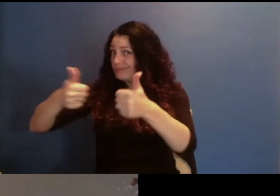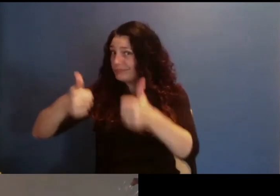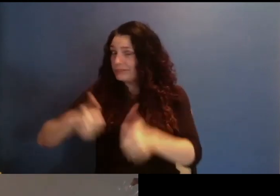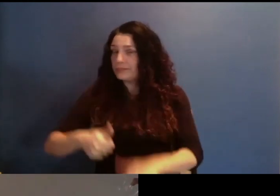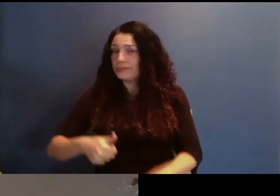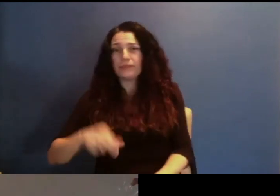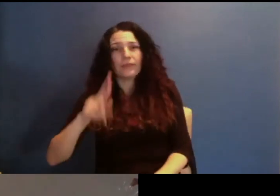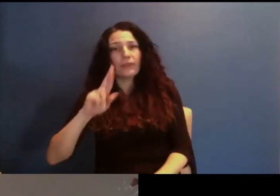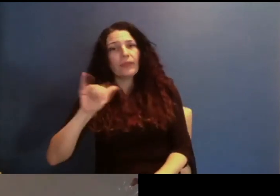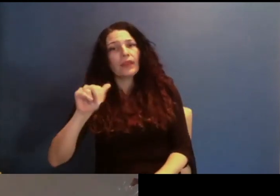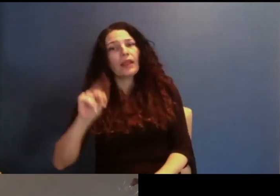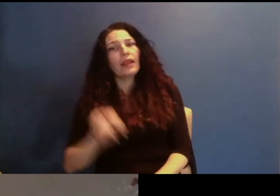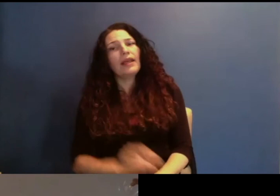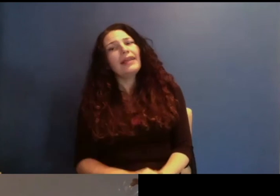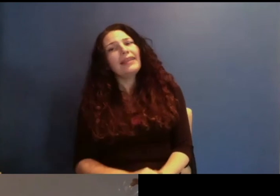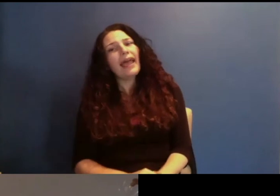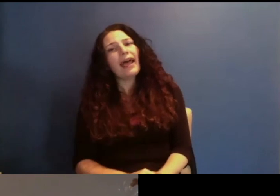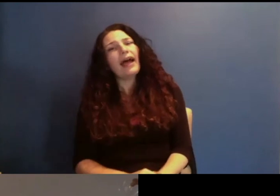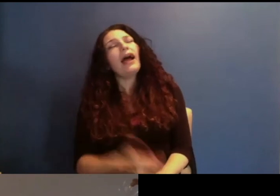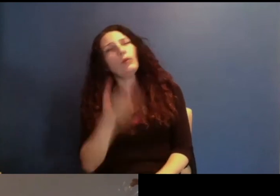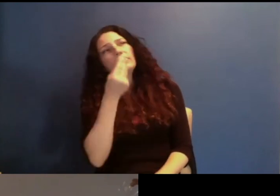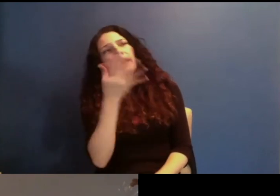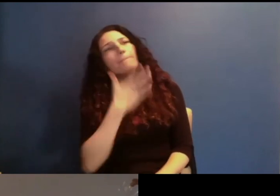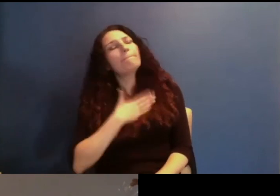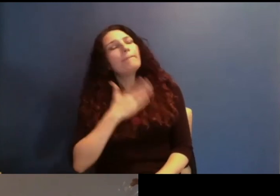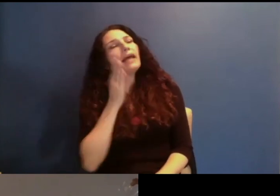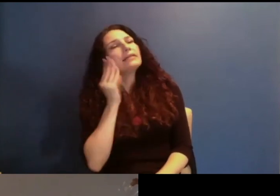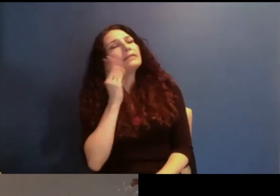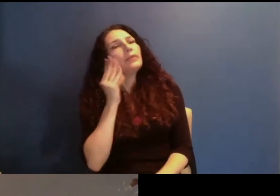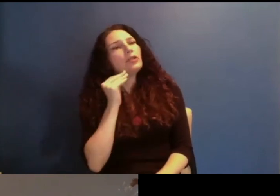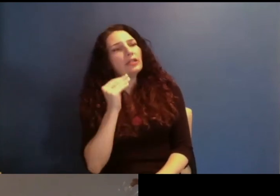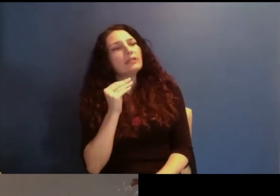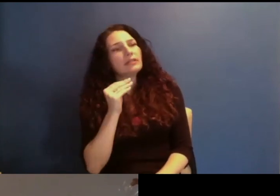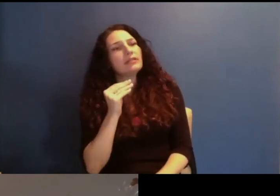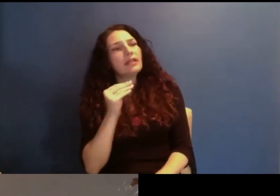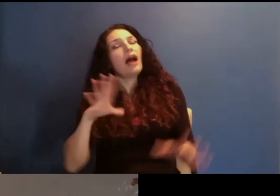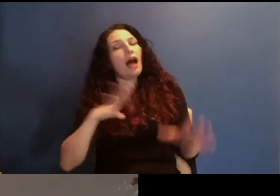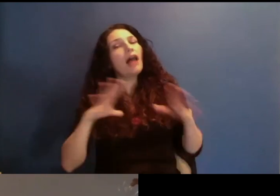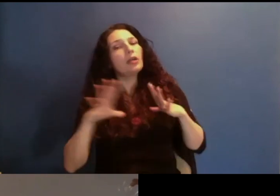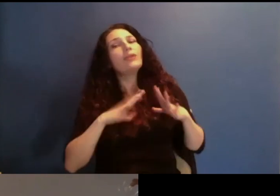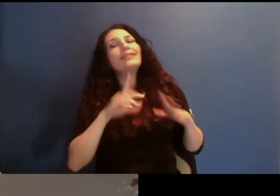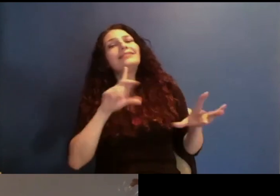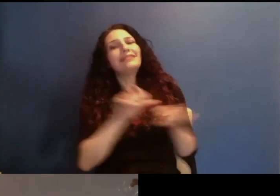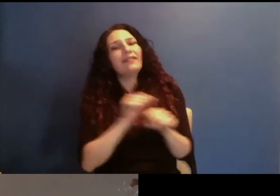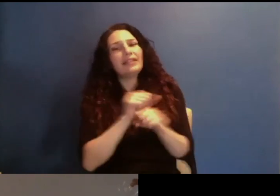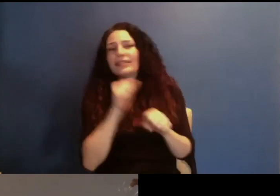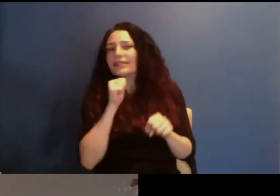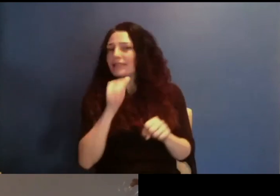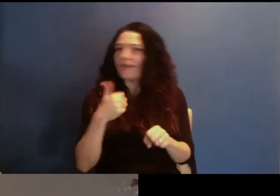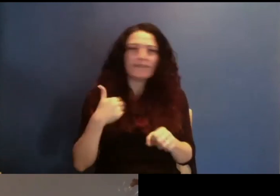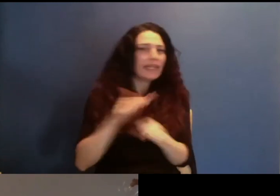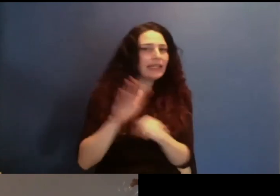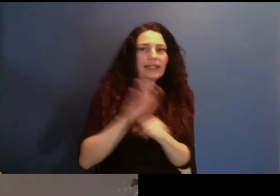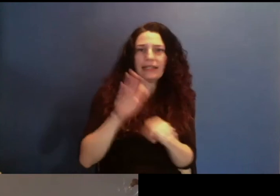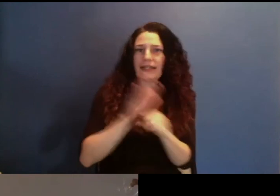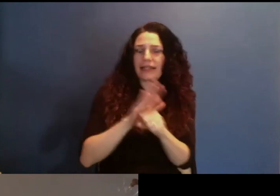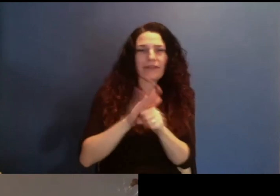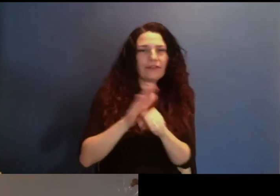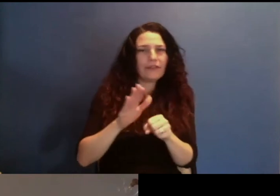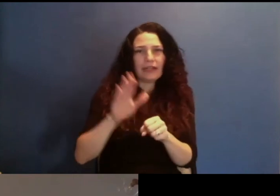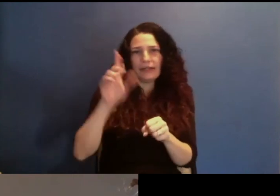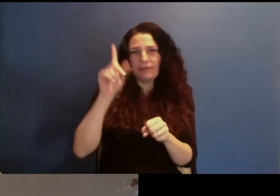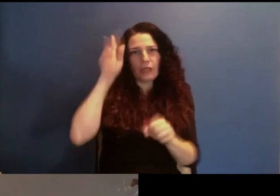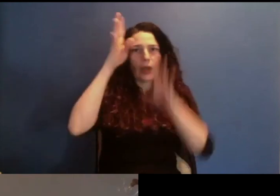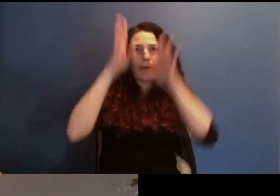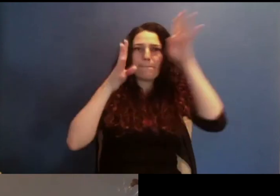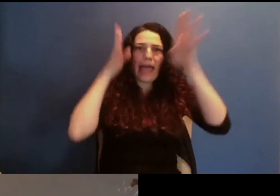by and large, but I would say in my experience, Hollywood suffers from severe lack of imagination. Like, they just don't, and again, it's not that they don't